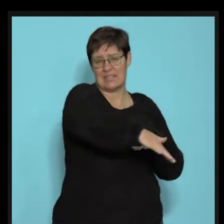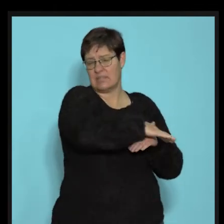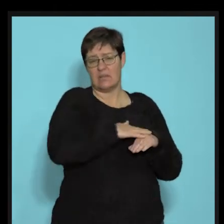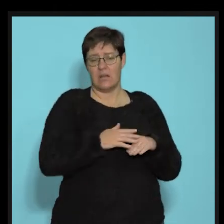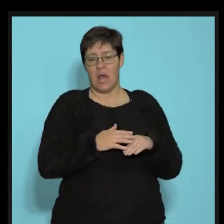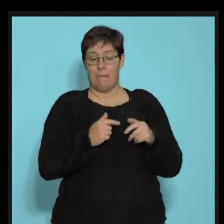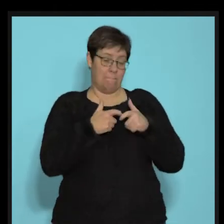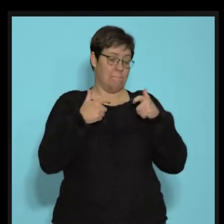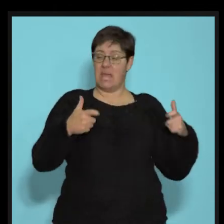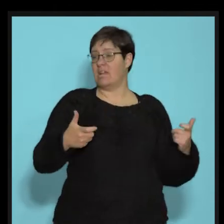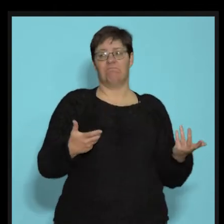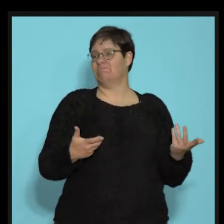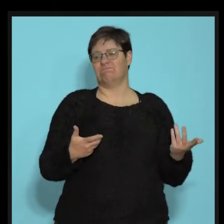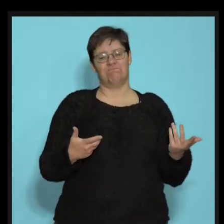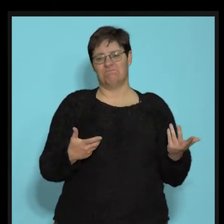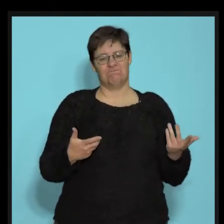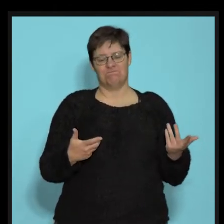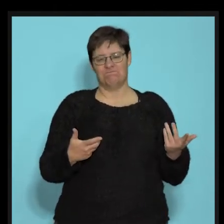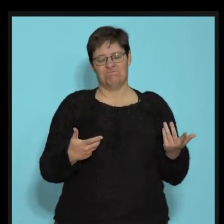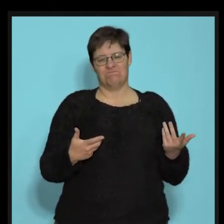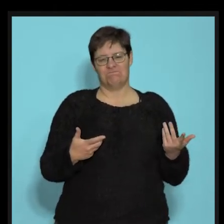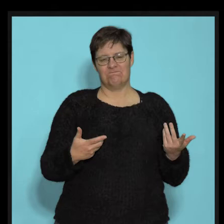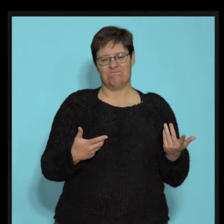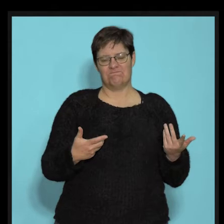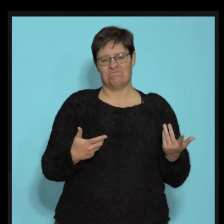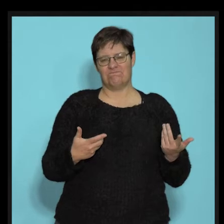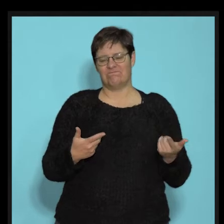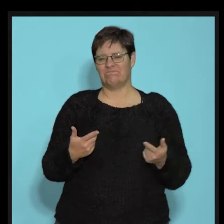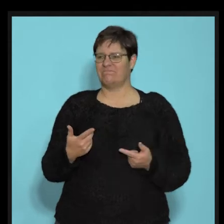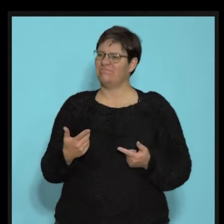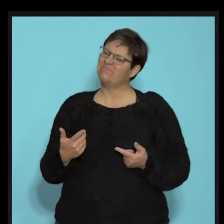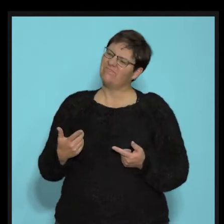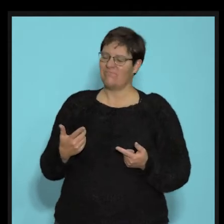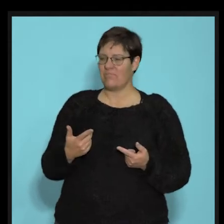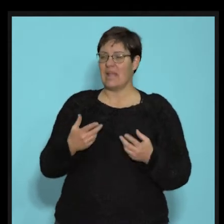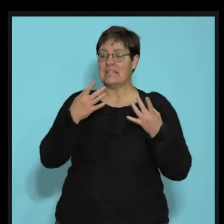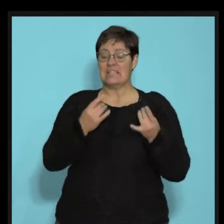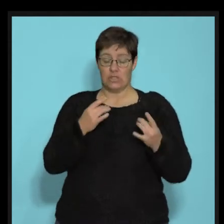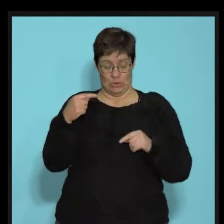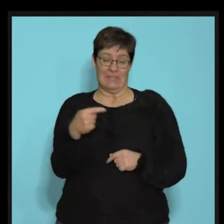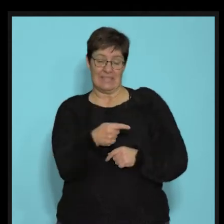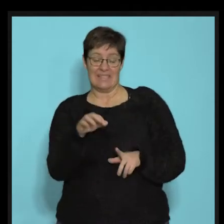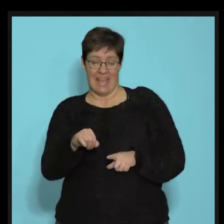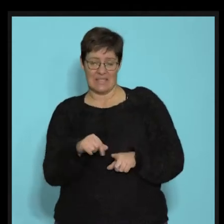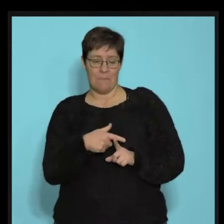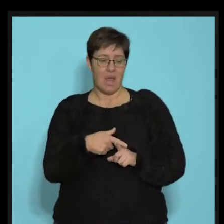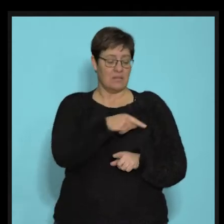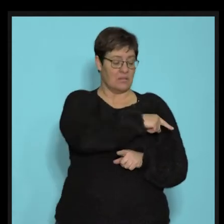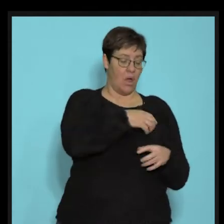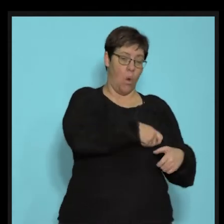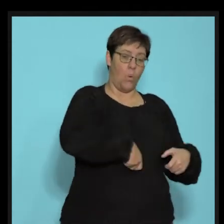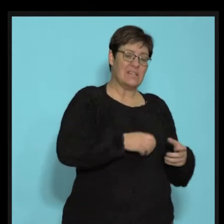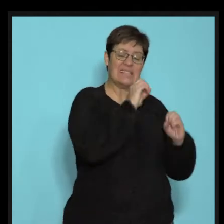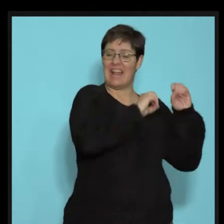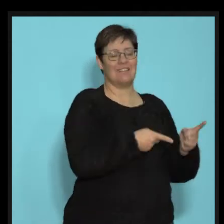much, all right, thin and permeable, really in the tissues, and not so much the organs, the cells. So